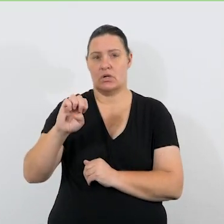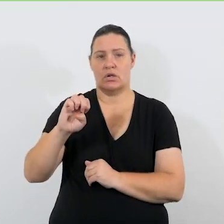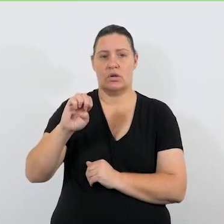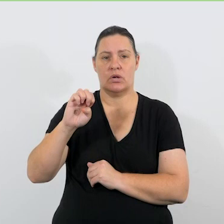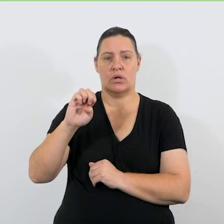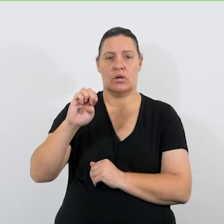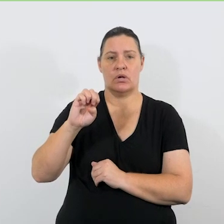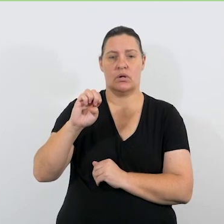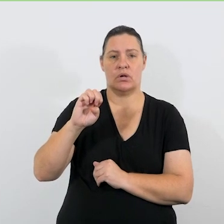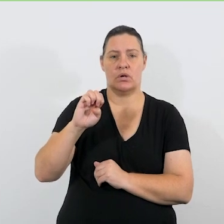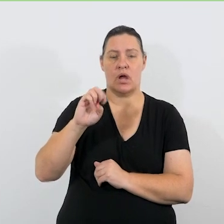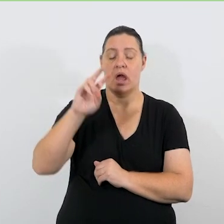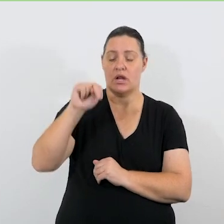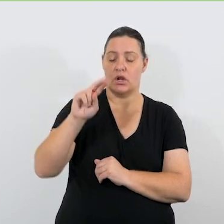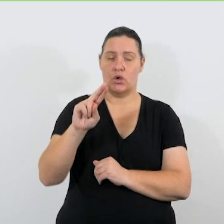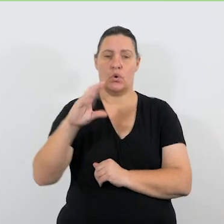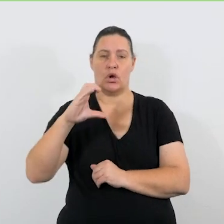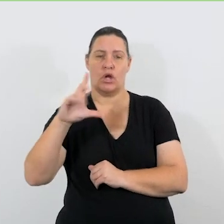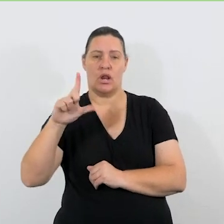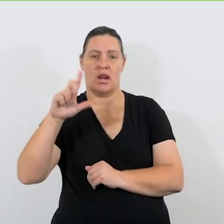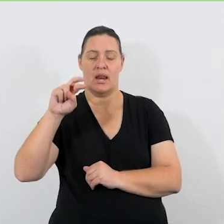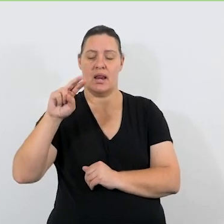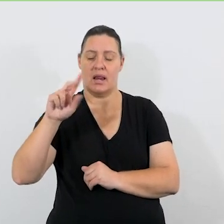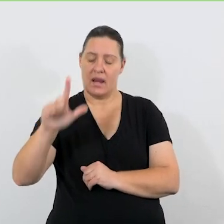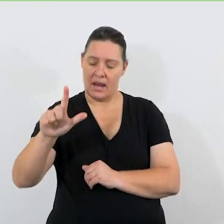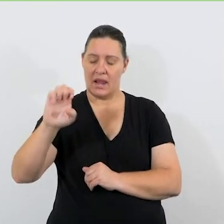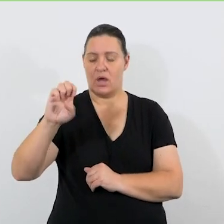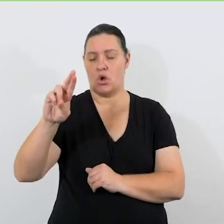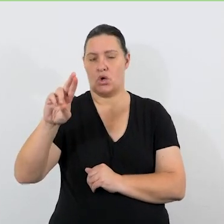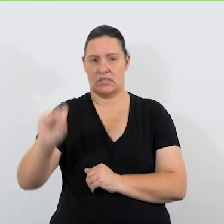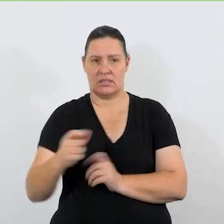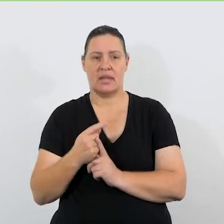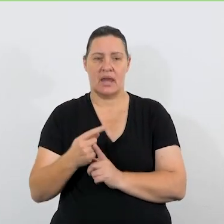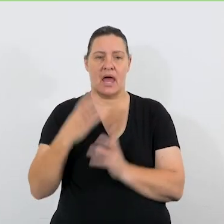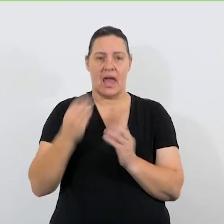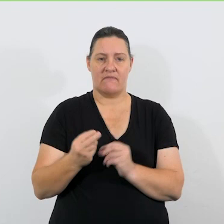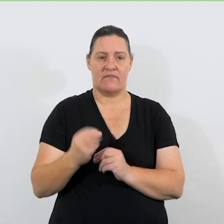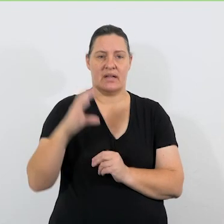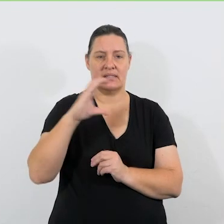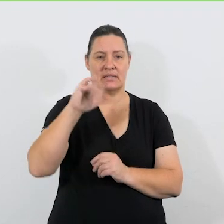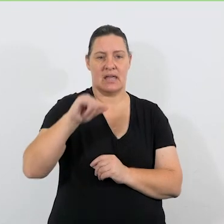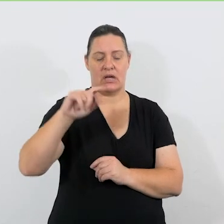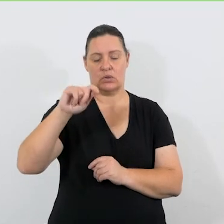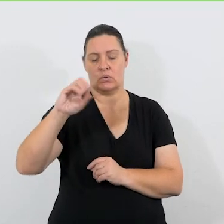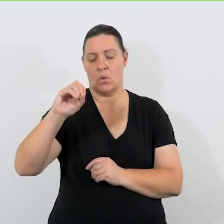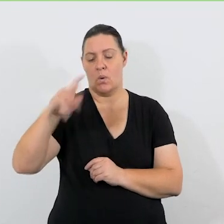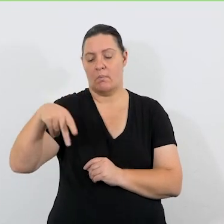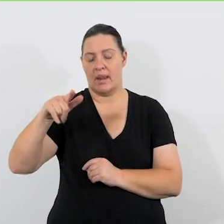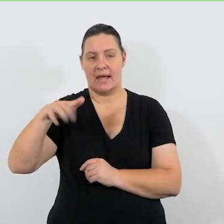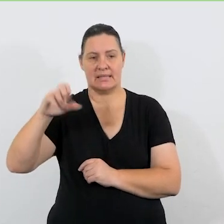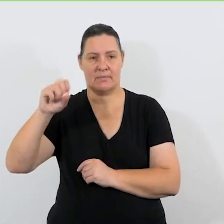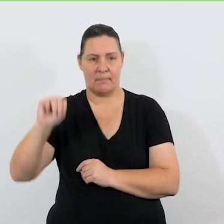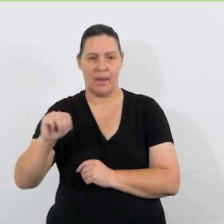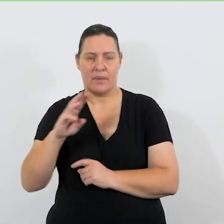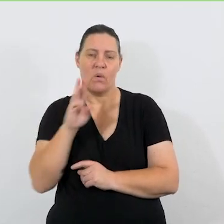nucleus. Right. And then we have the cytoplasm of the cell, which is the liquid medium